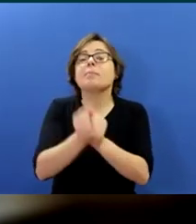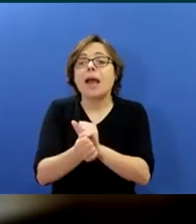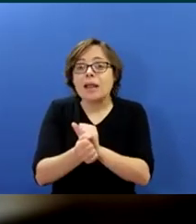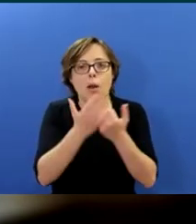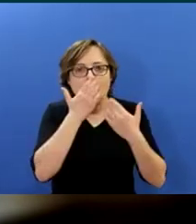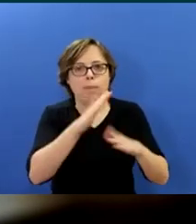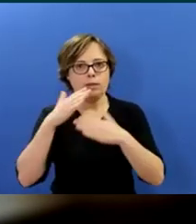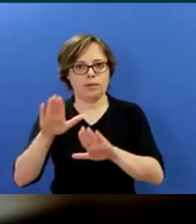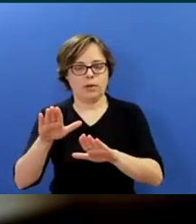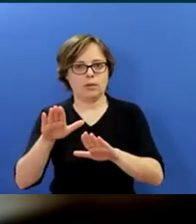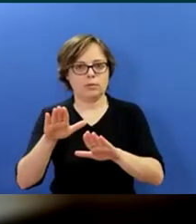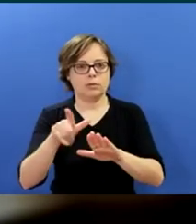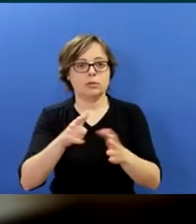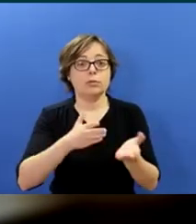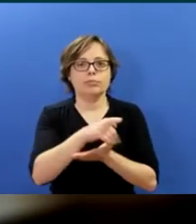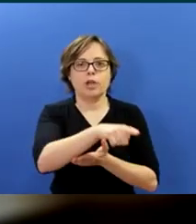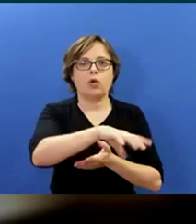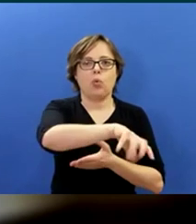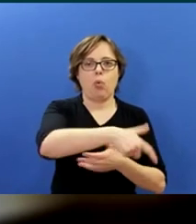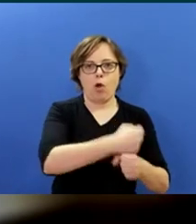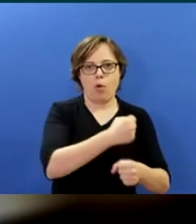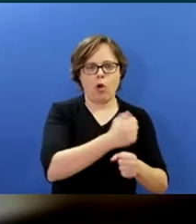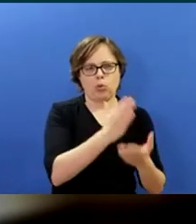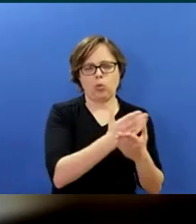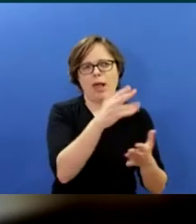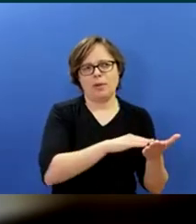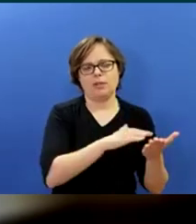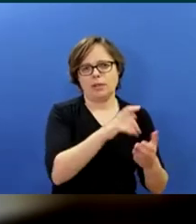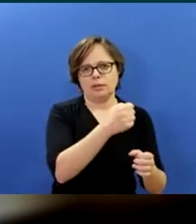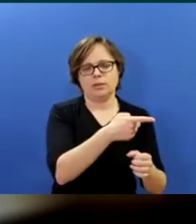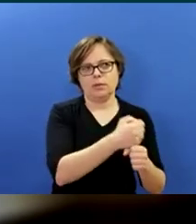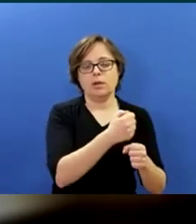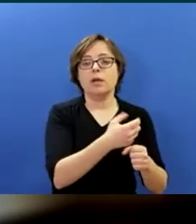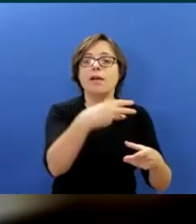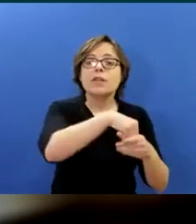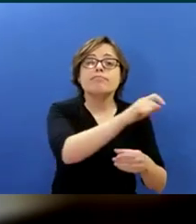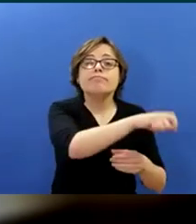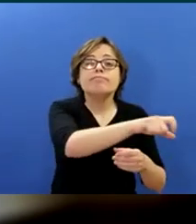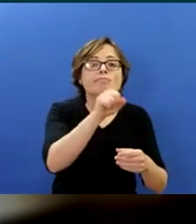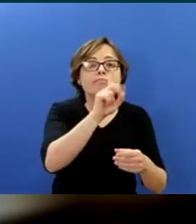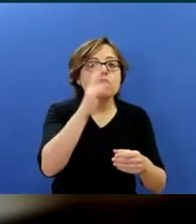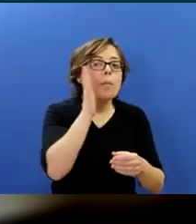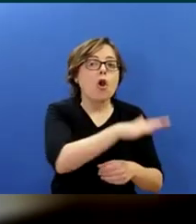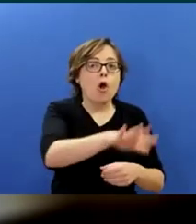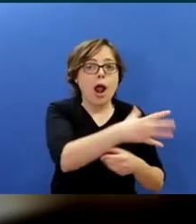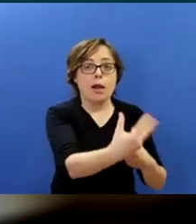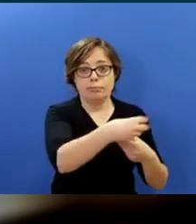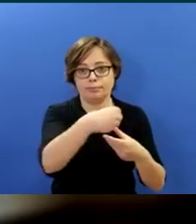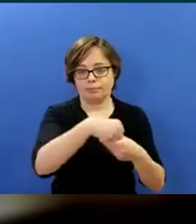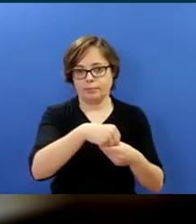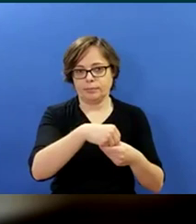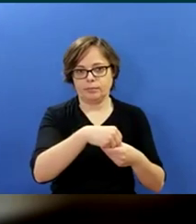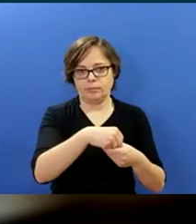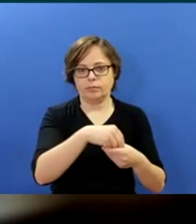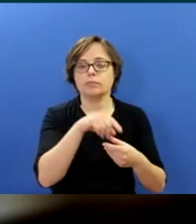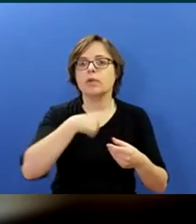really representatives of local actors. It's what we did, you know, like identify who is already there and who